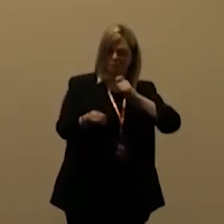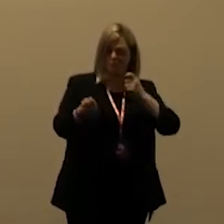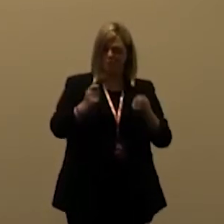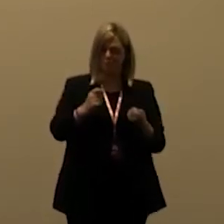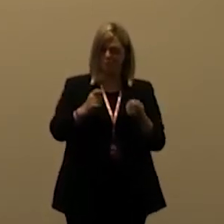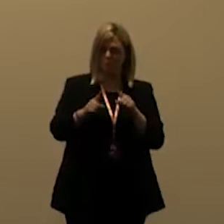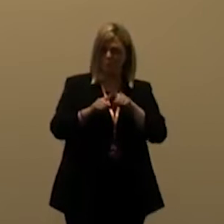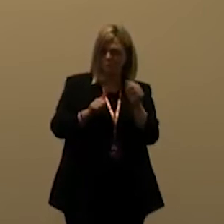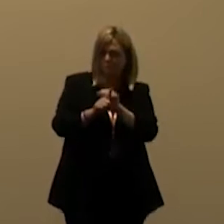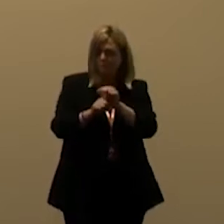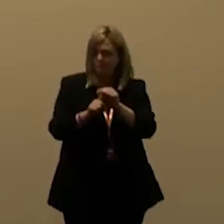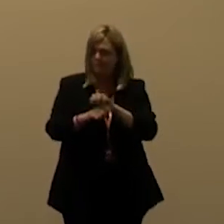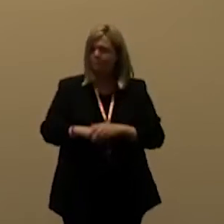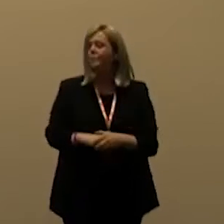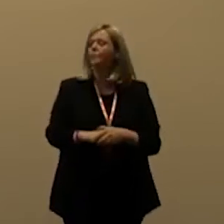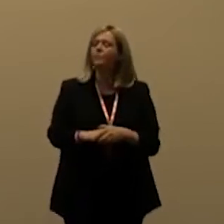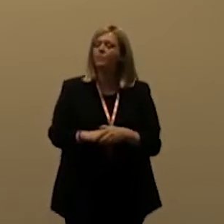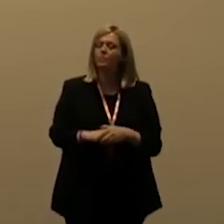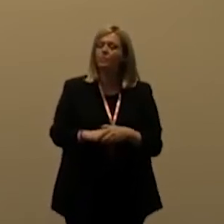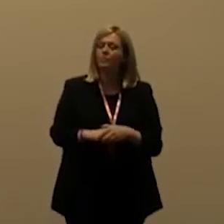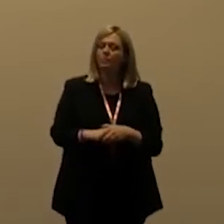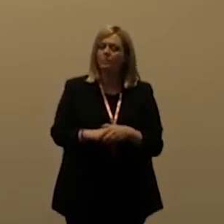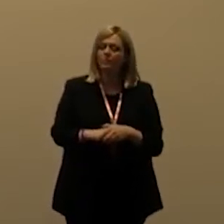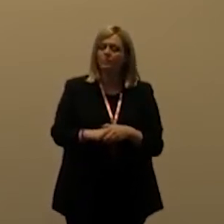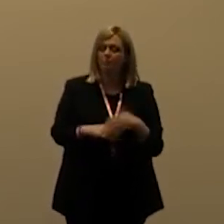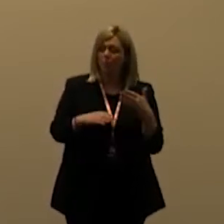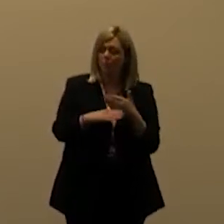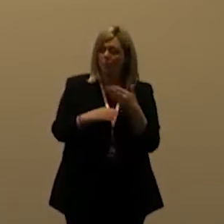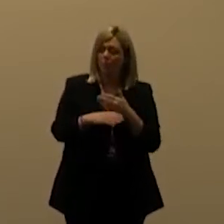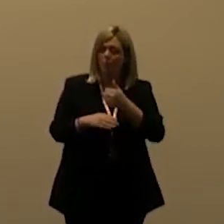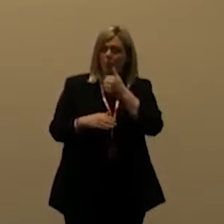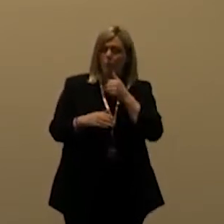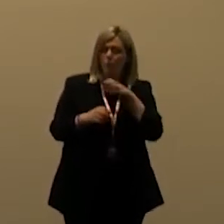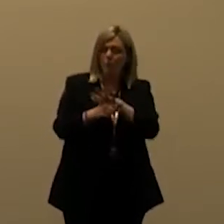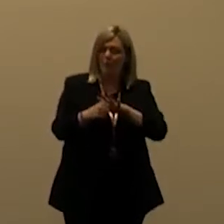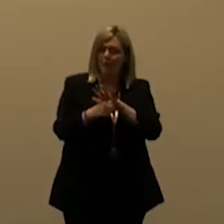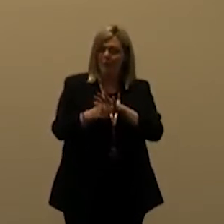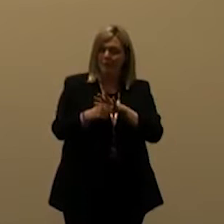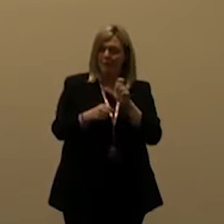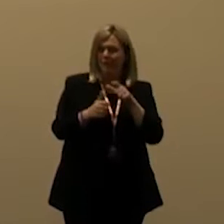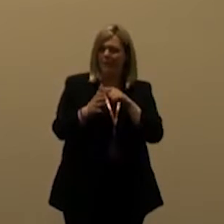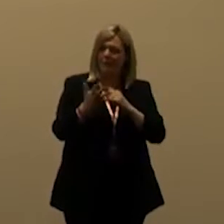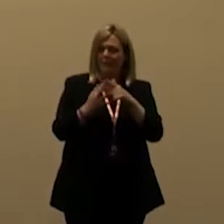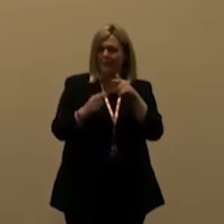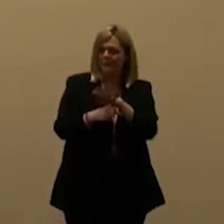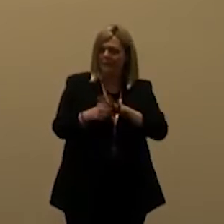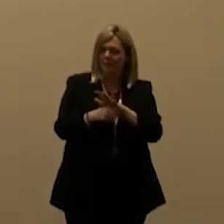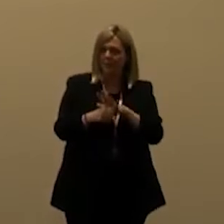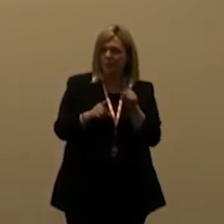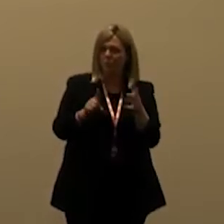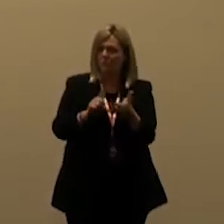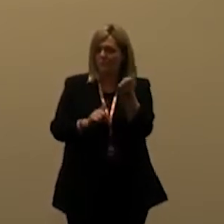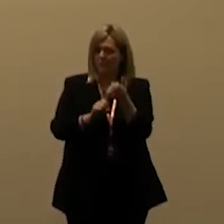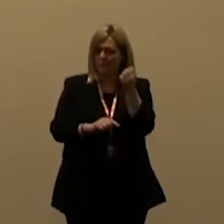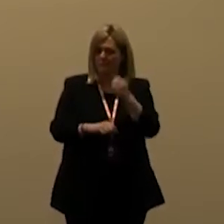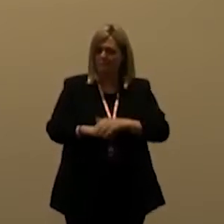transformation. And one of the things that I do a lot of work in is use case scenarios, so scenario success